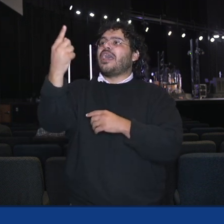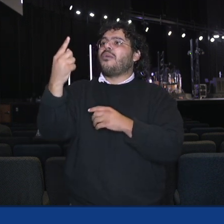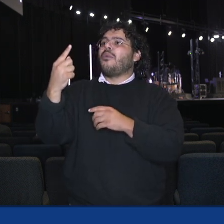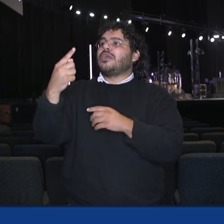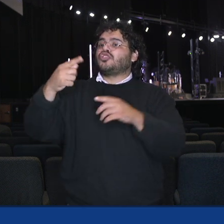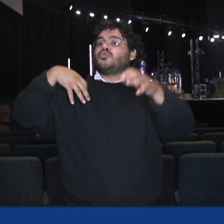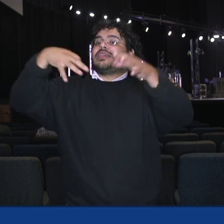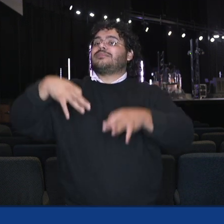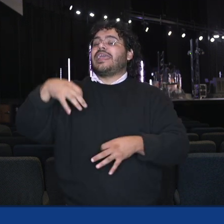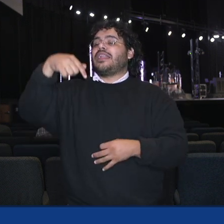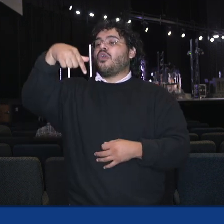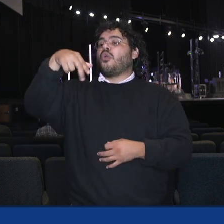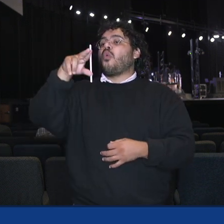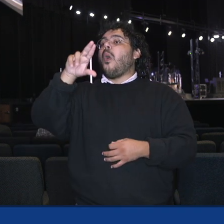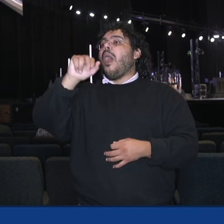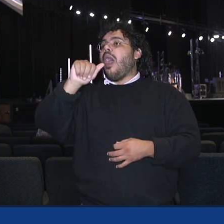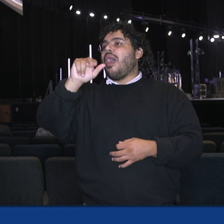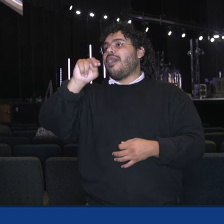entanglement to you.